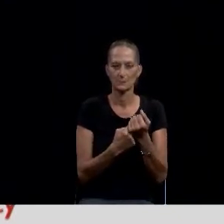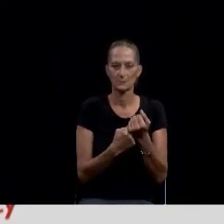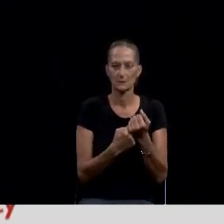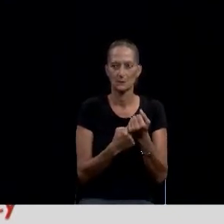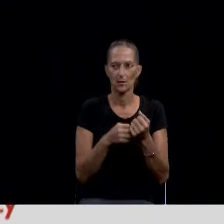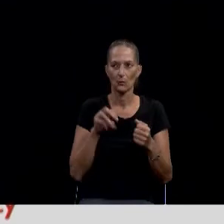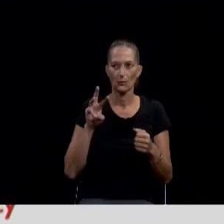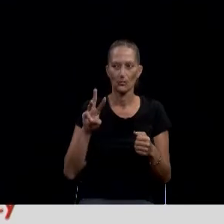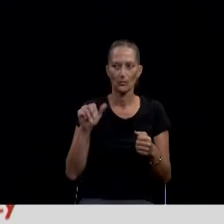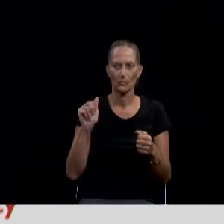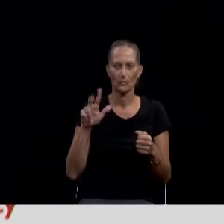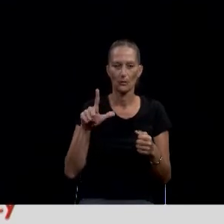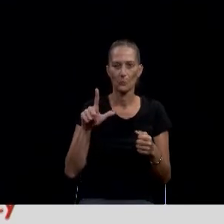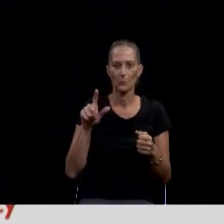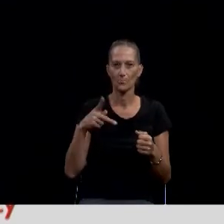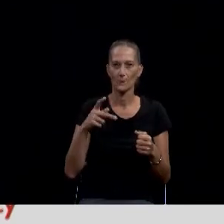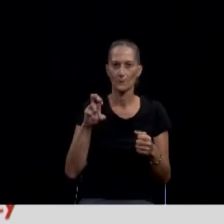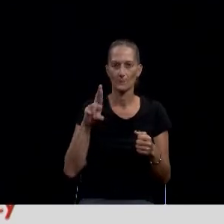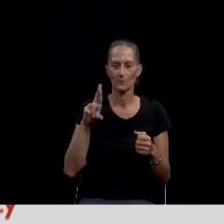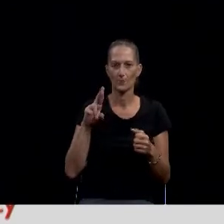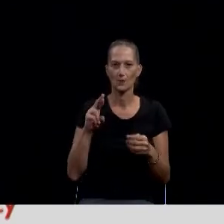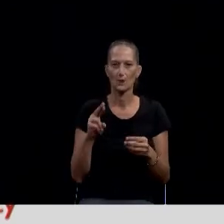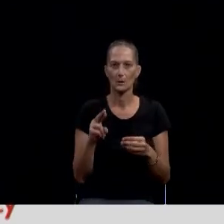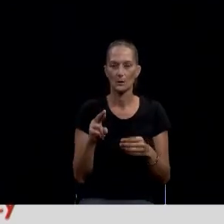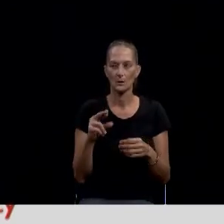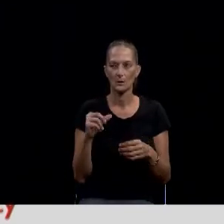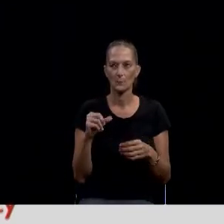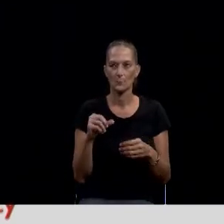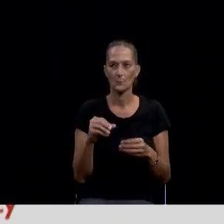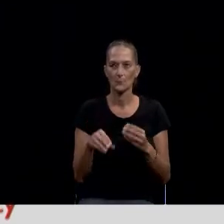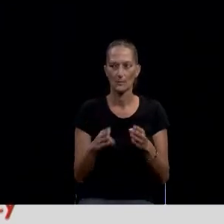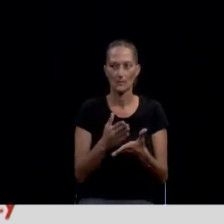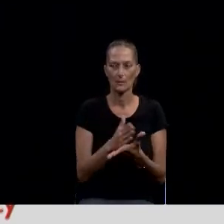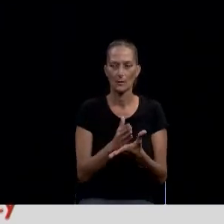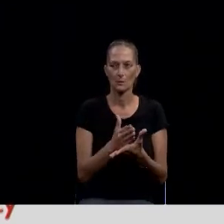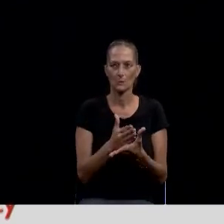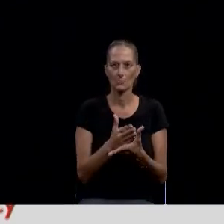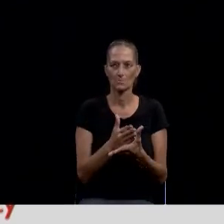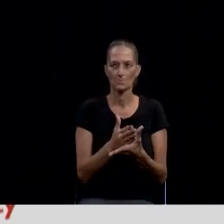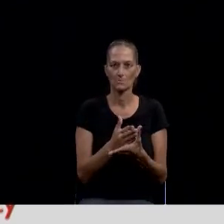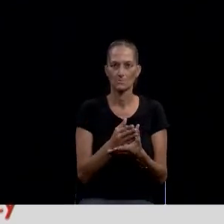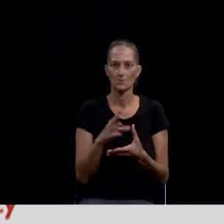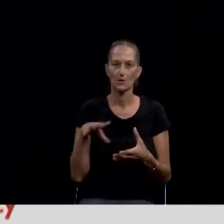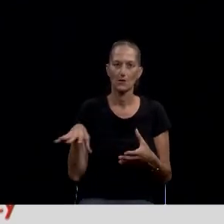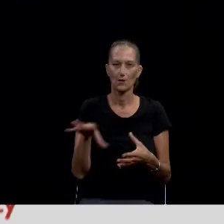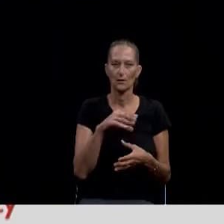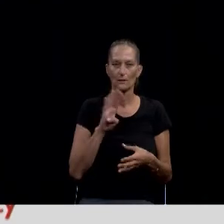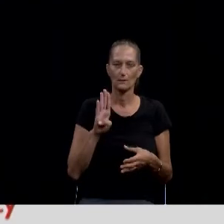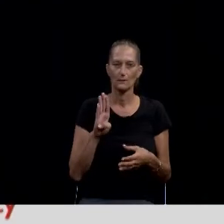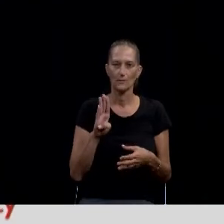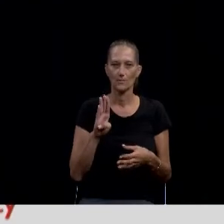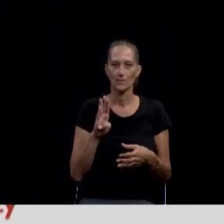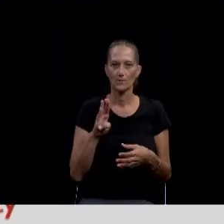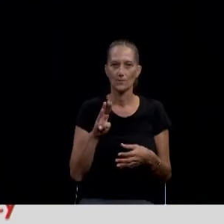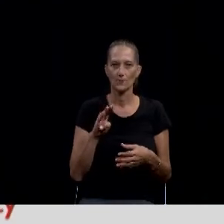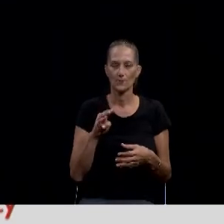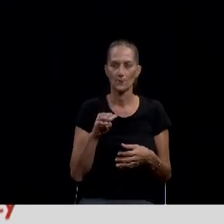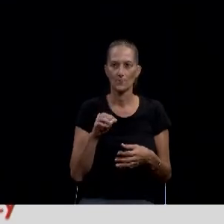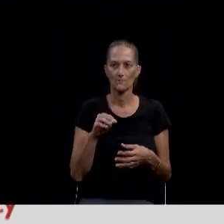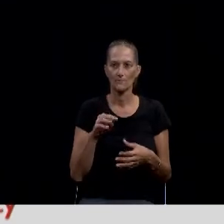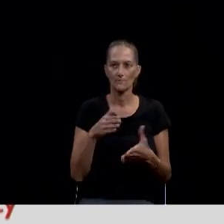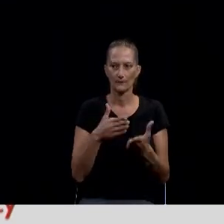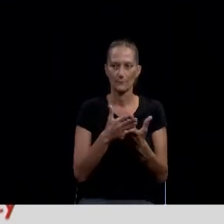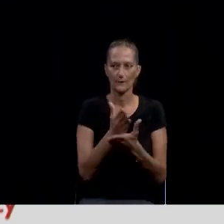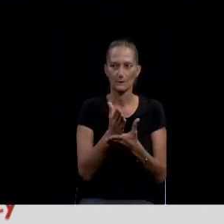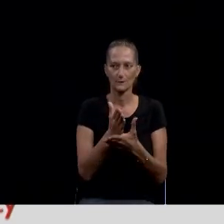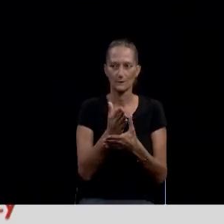the city's team, all 4 major phases of the project have been designed. And as you can see, the look and layout are faithful to the